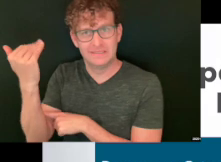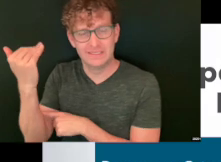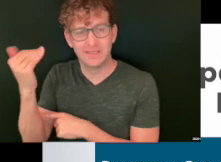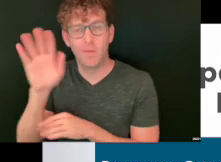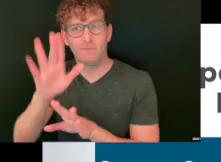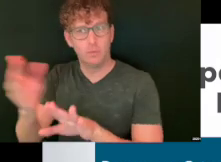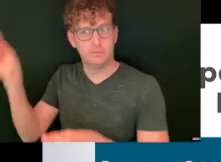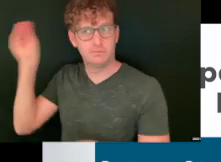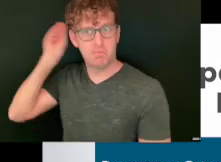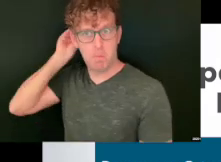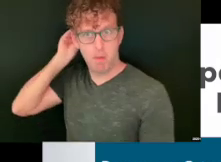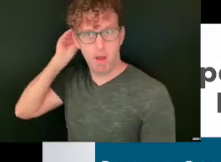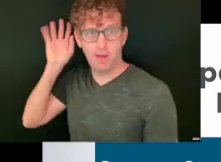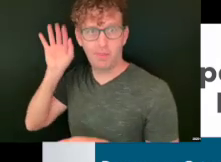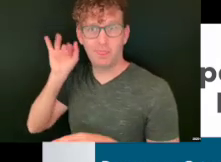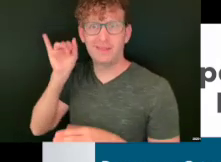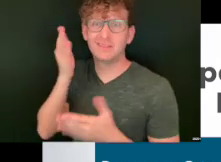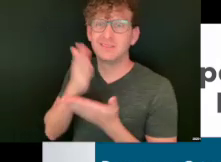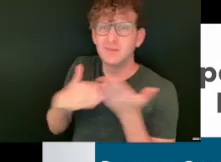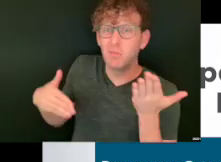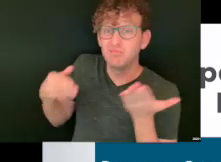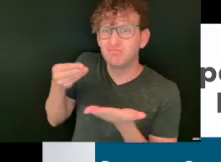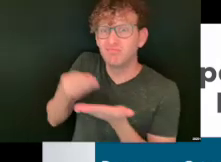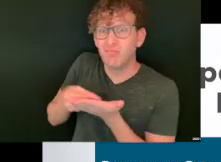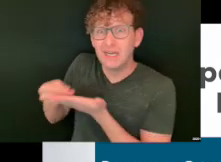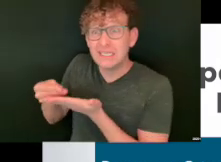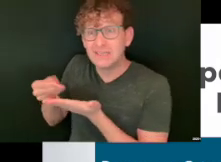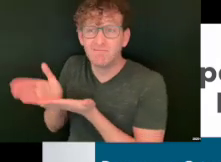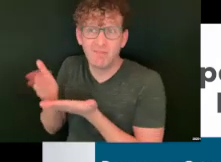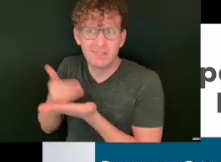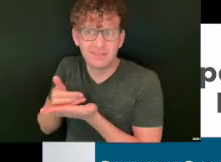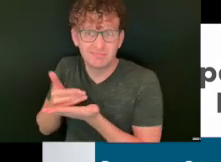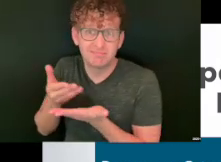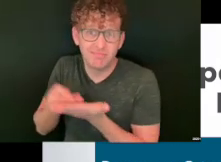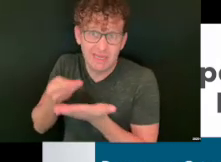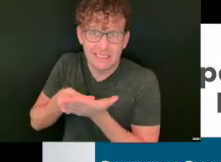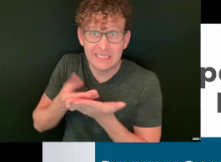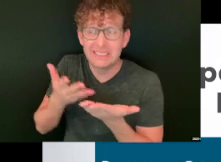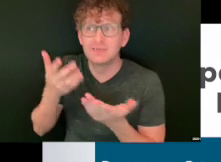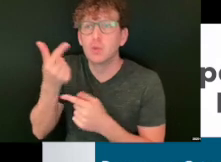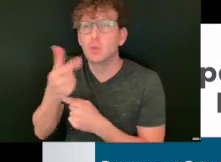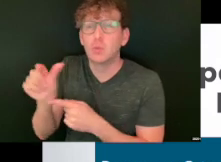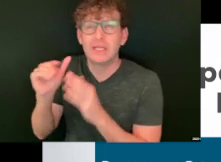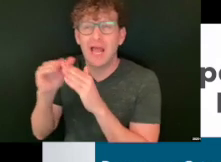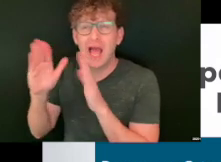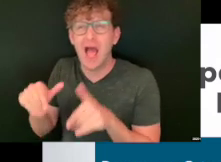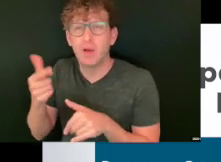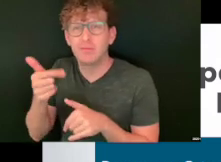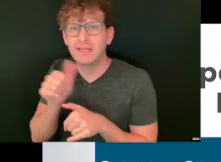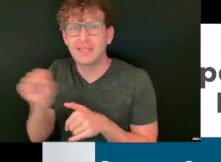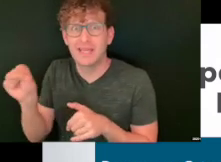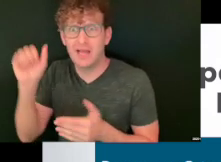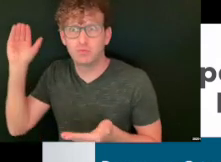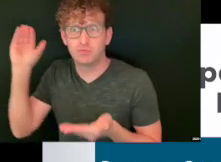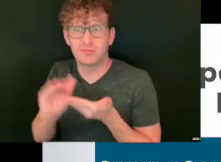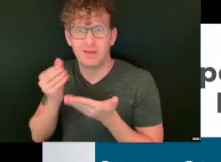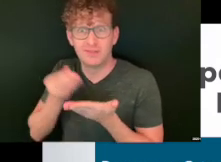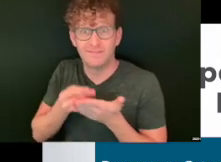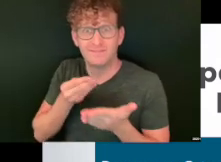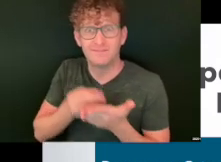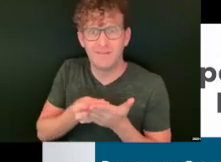legislative year ends. Again, that's September 15th this year. If you're interested in following the budget